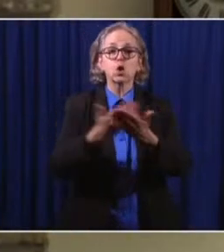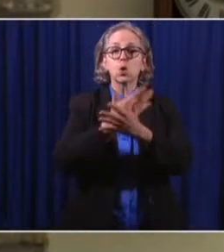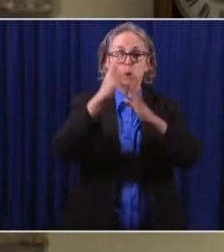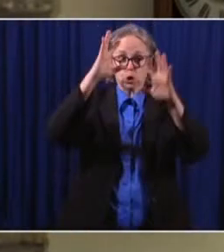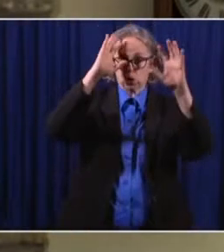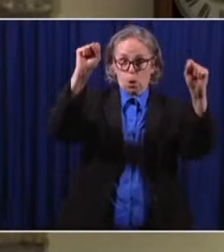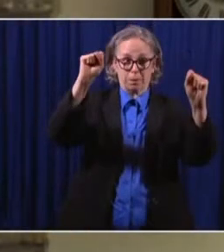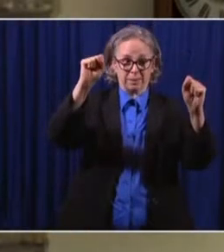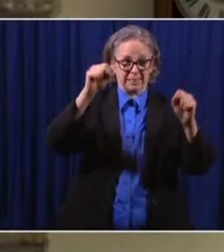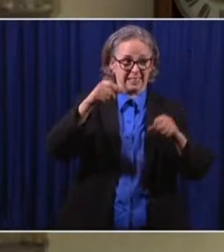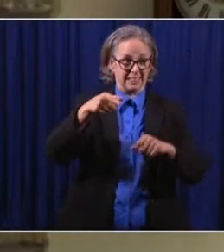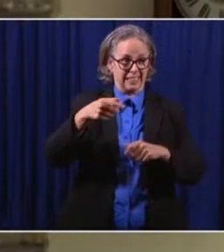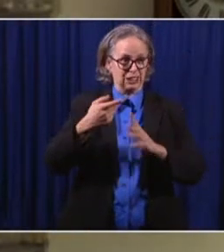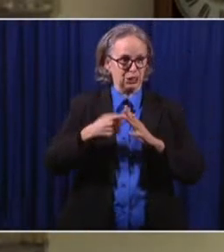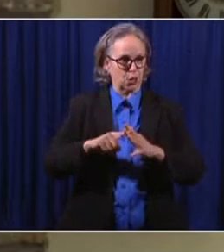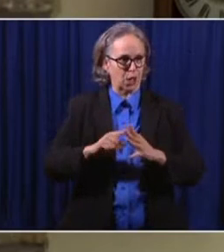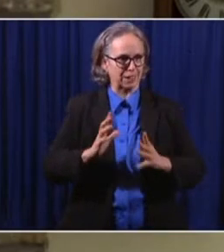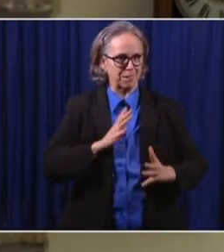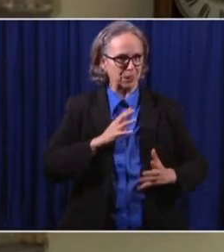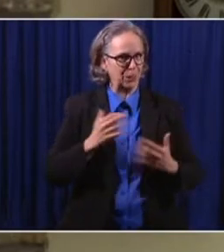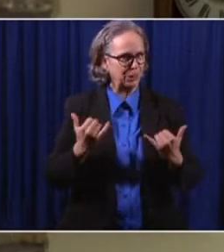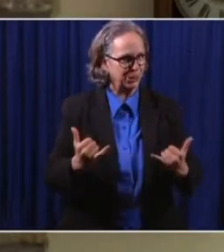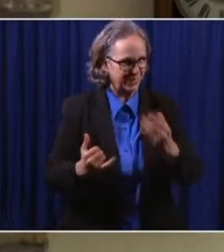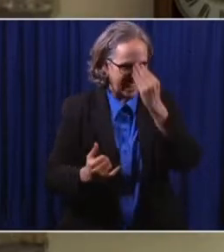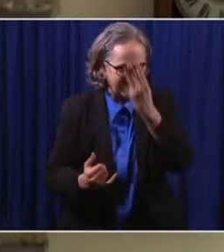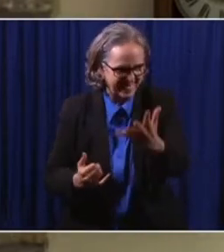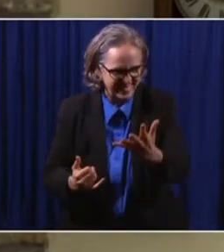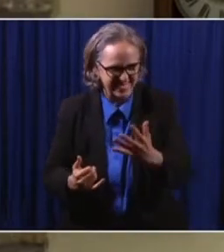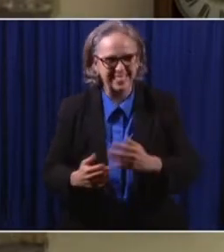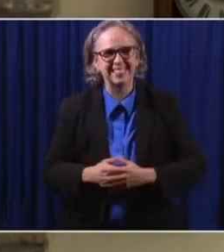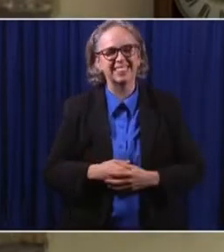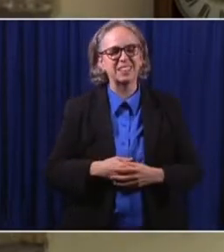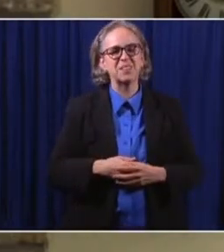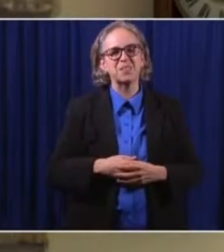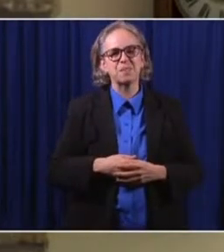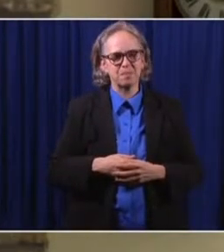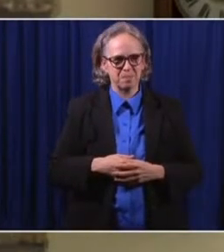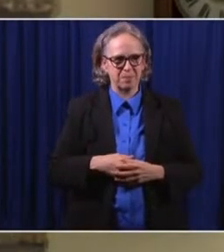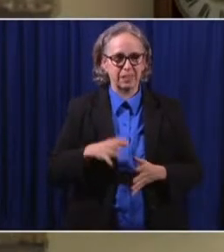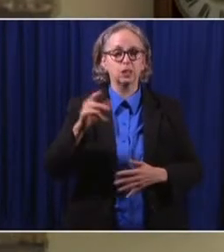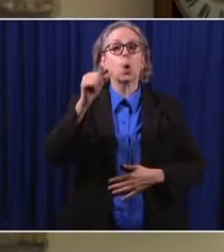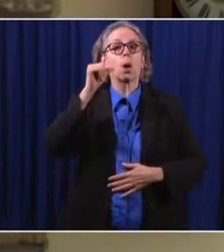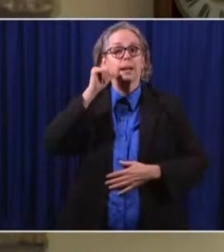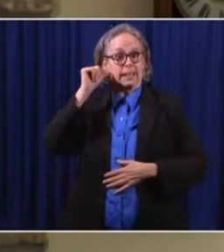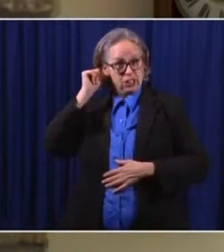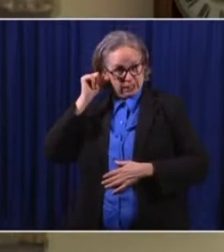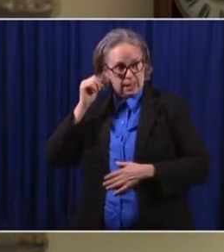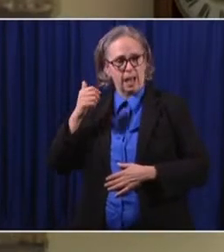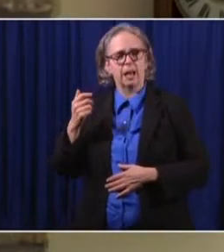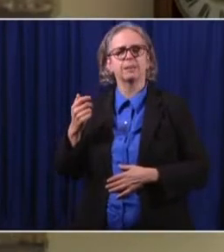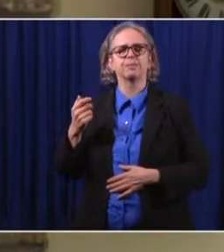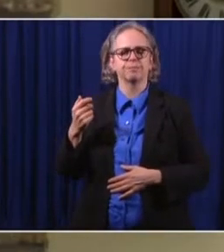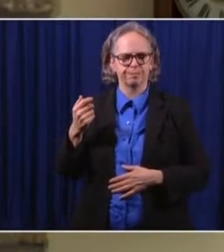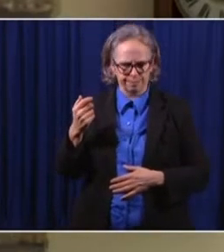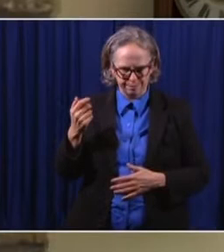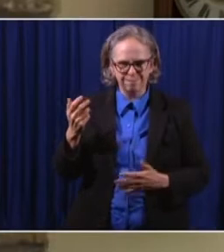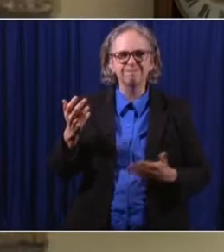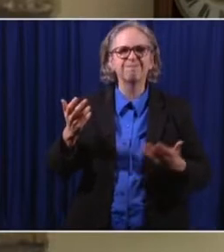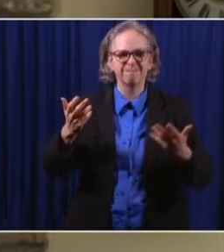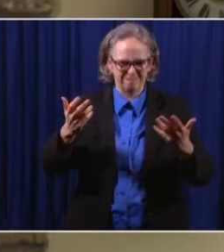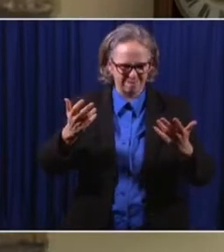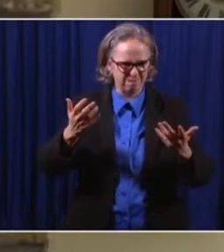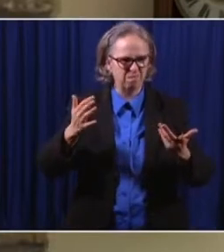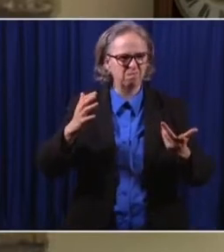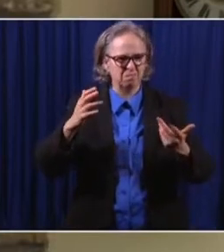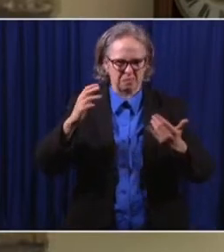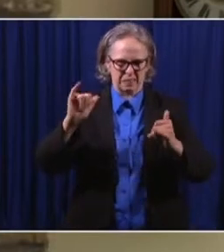starts officially today, or yesterday. New president, we talked, had a nice conversation over the weekend, just